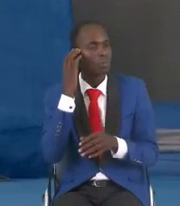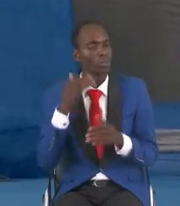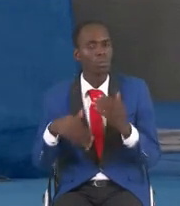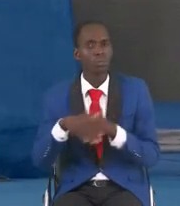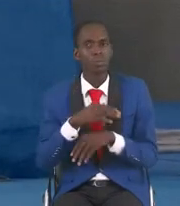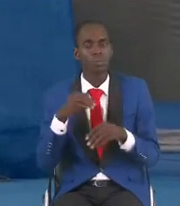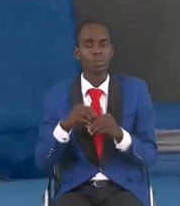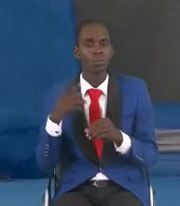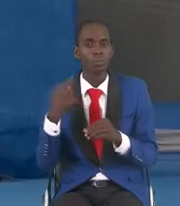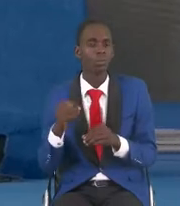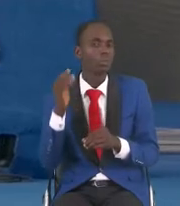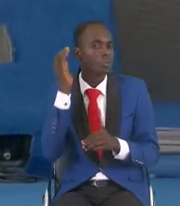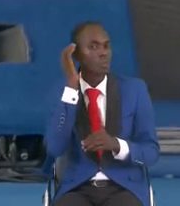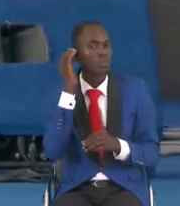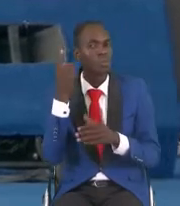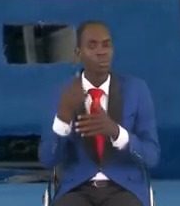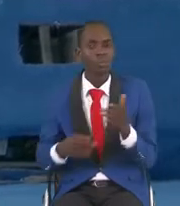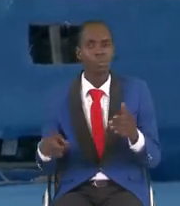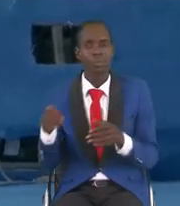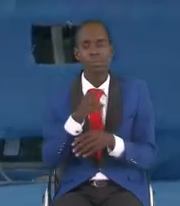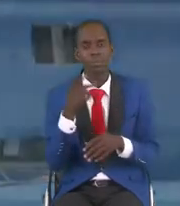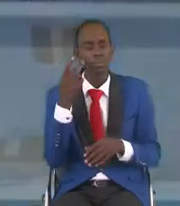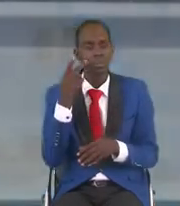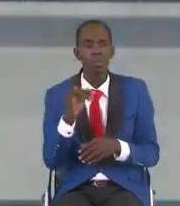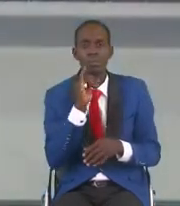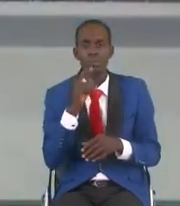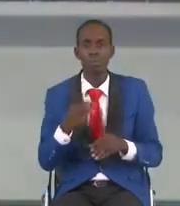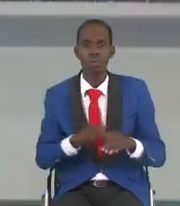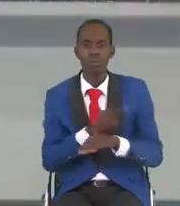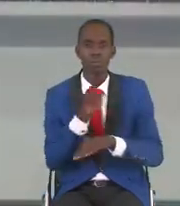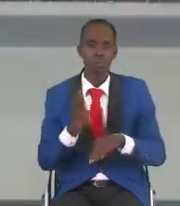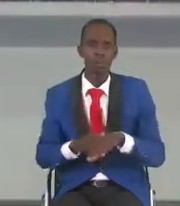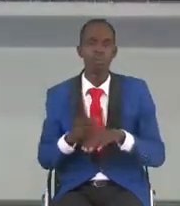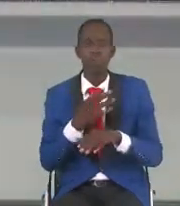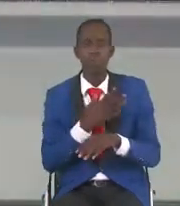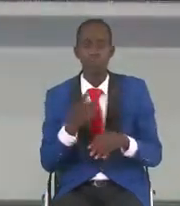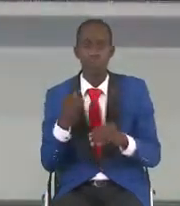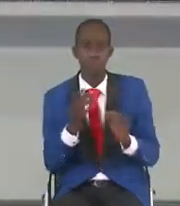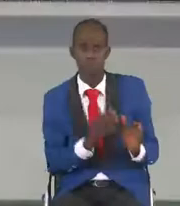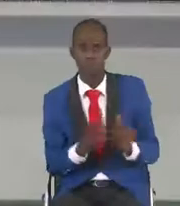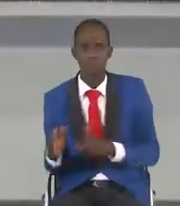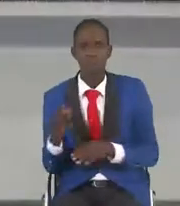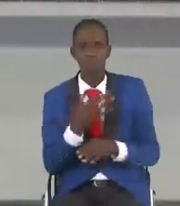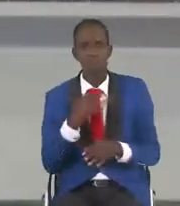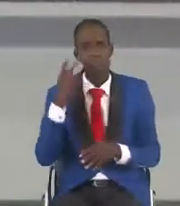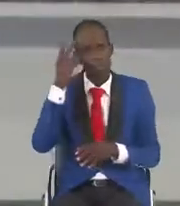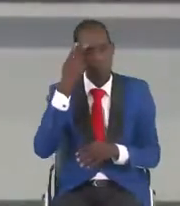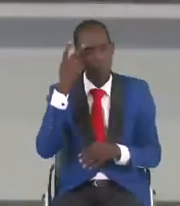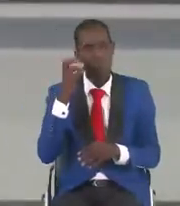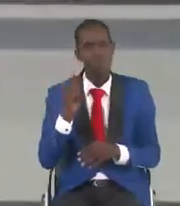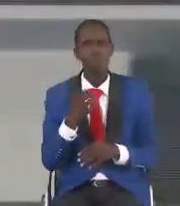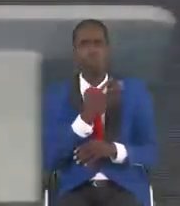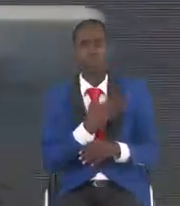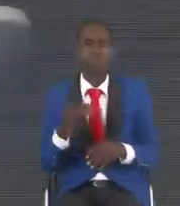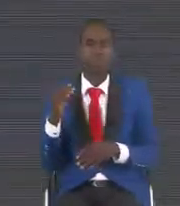All the sea is the natural, and their plans and their purposes and their ministry